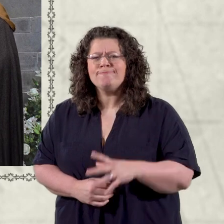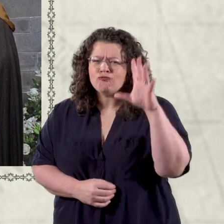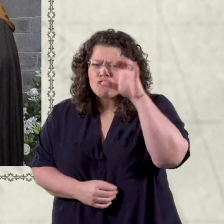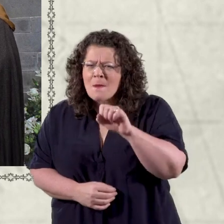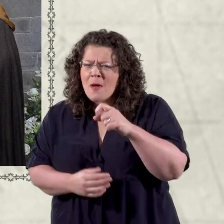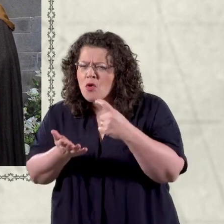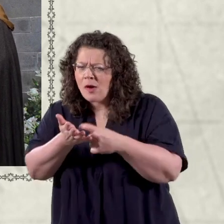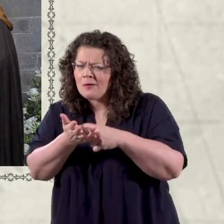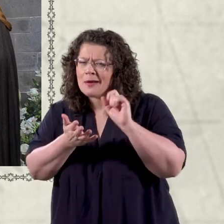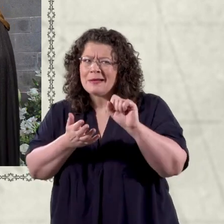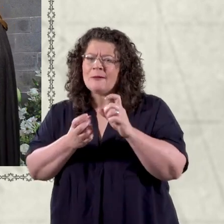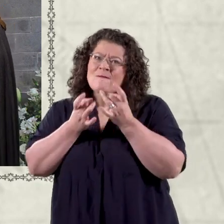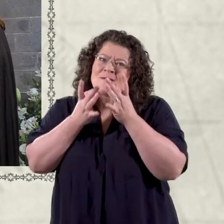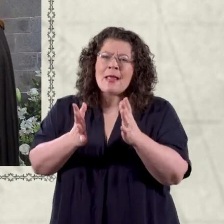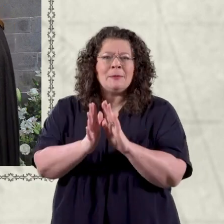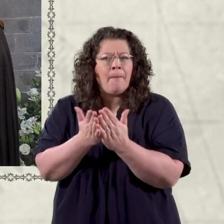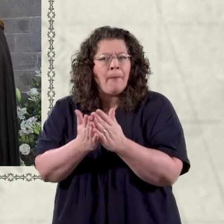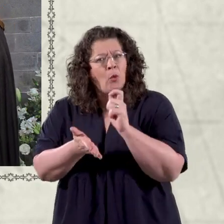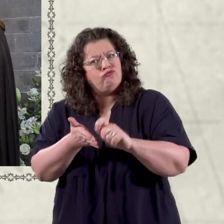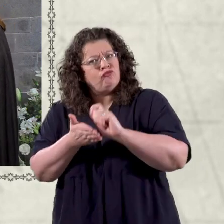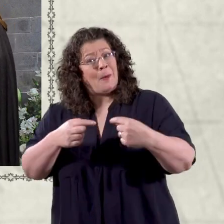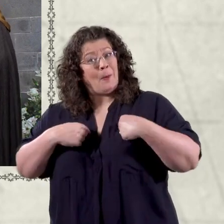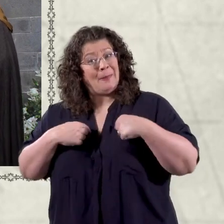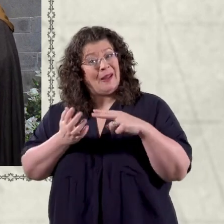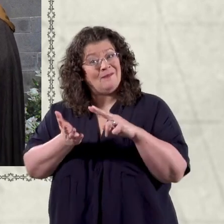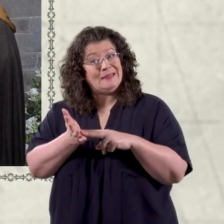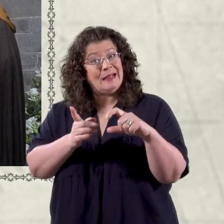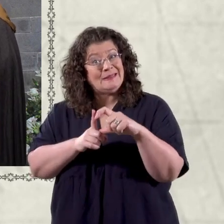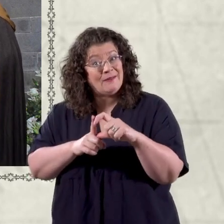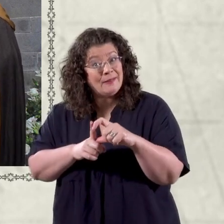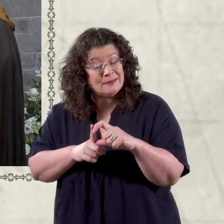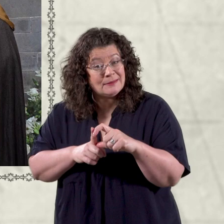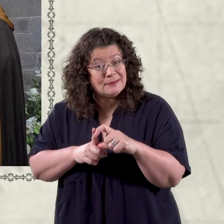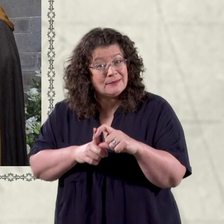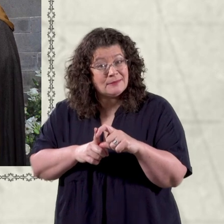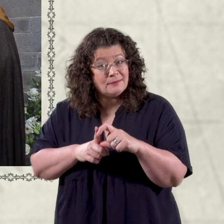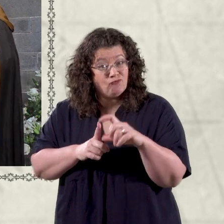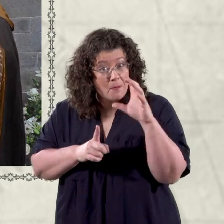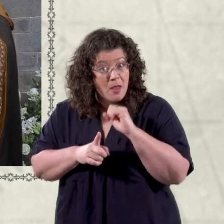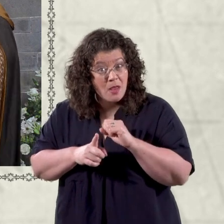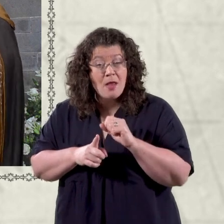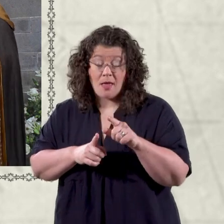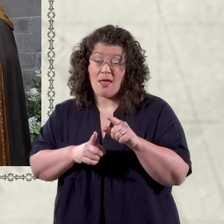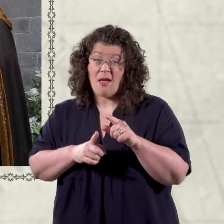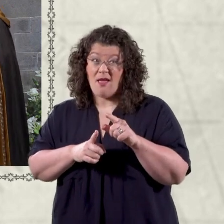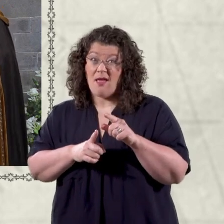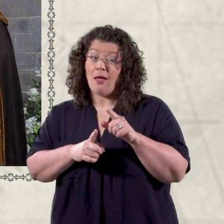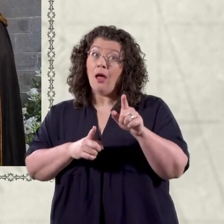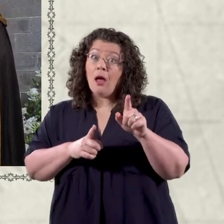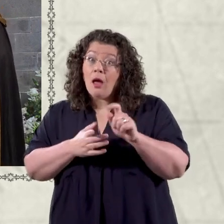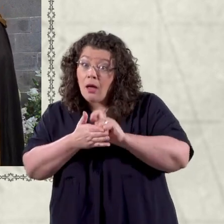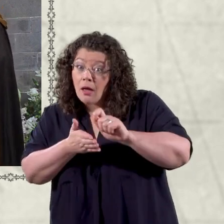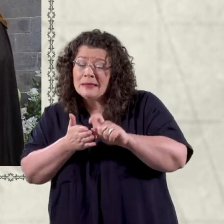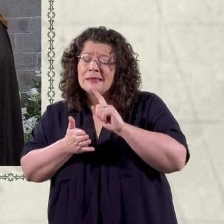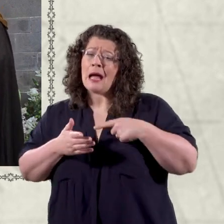Do you remember Rhygyfarch and his famous book about me, Vita Davidis? Well, according to